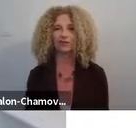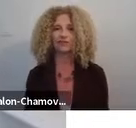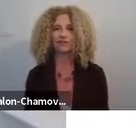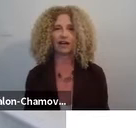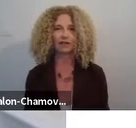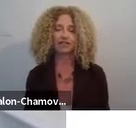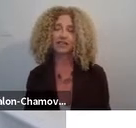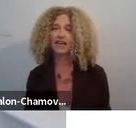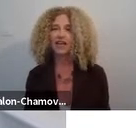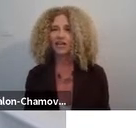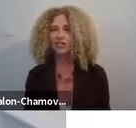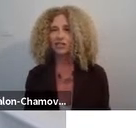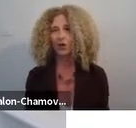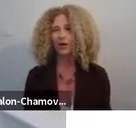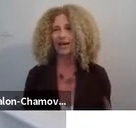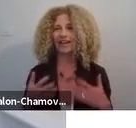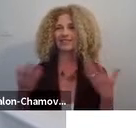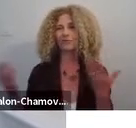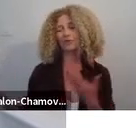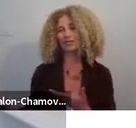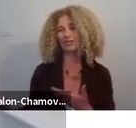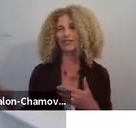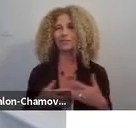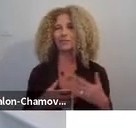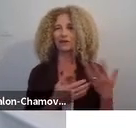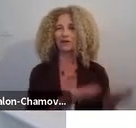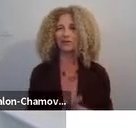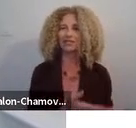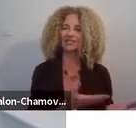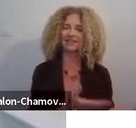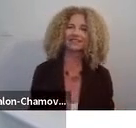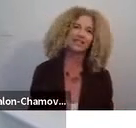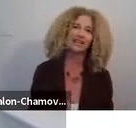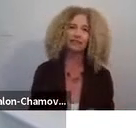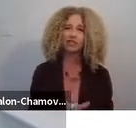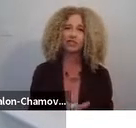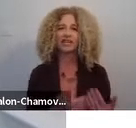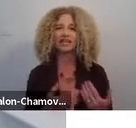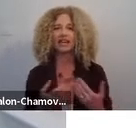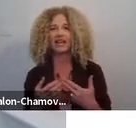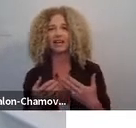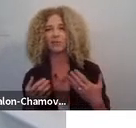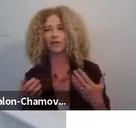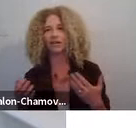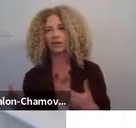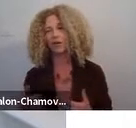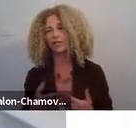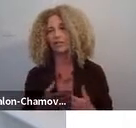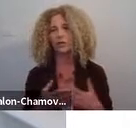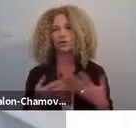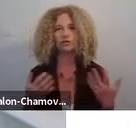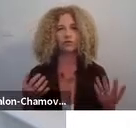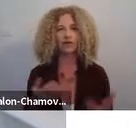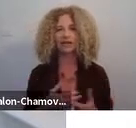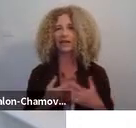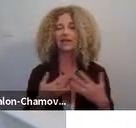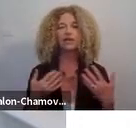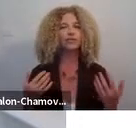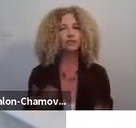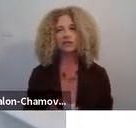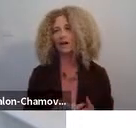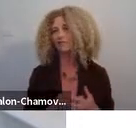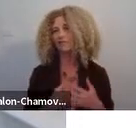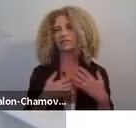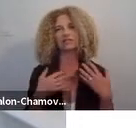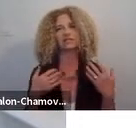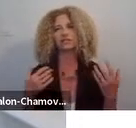the coronavirus. So as we just heard about using the television, and we are all exposed to many